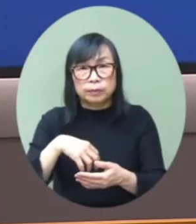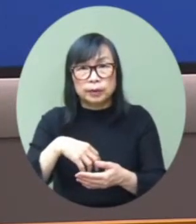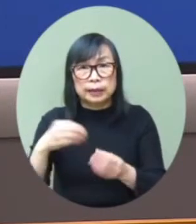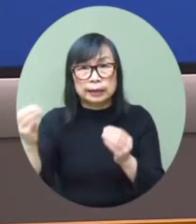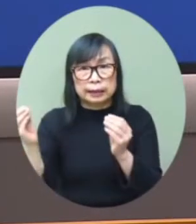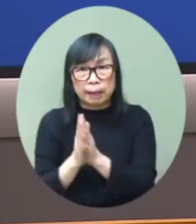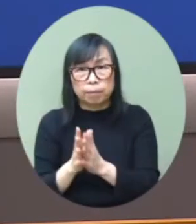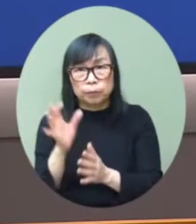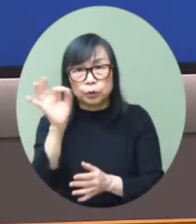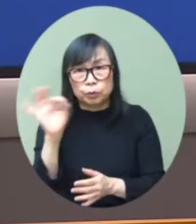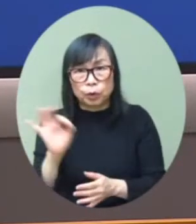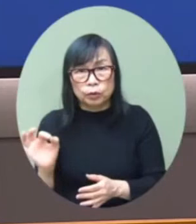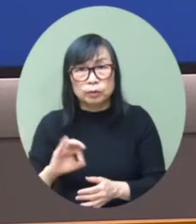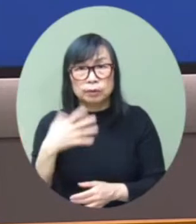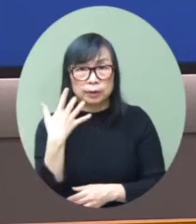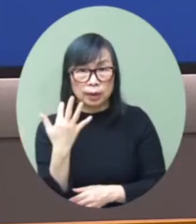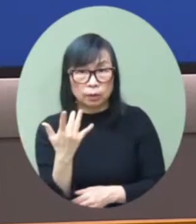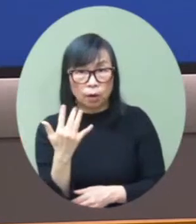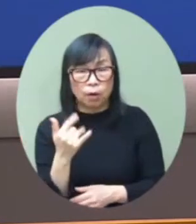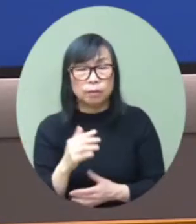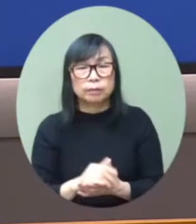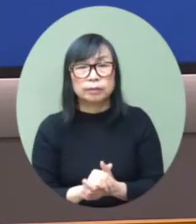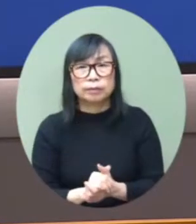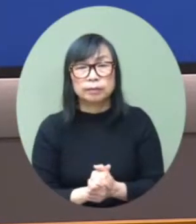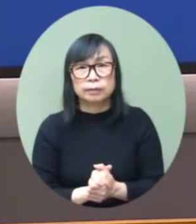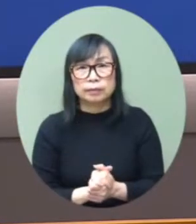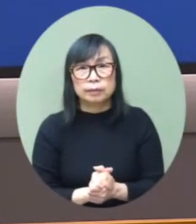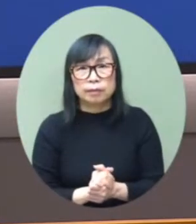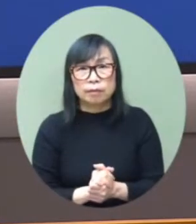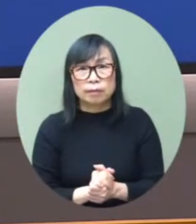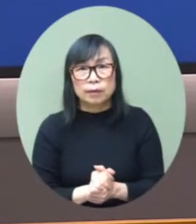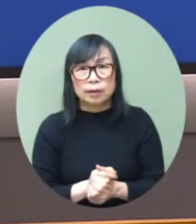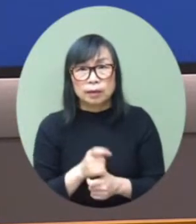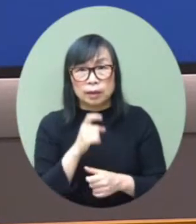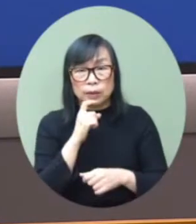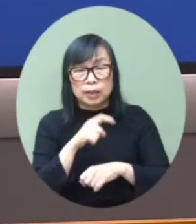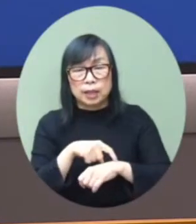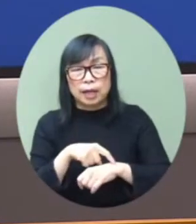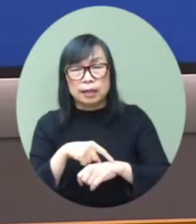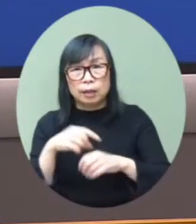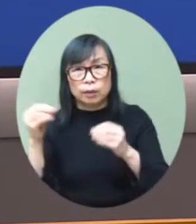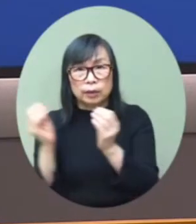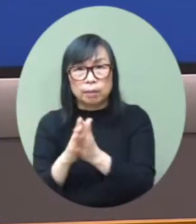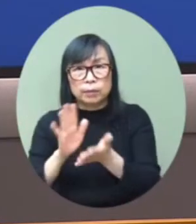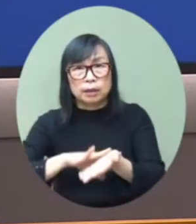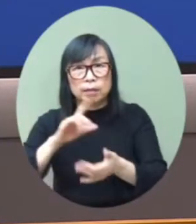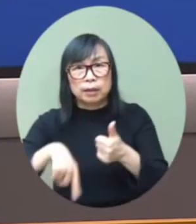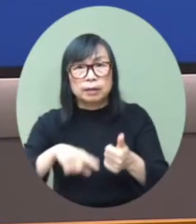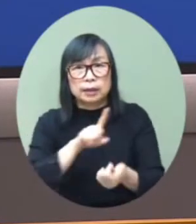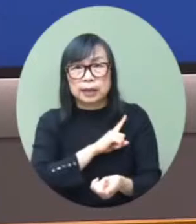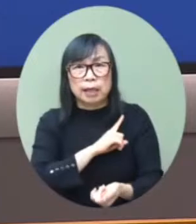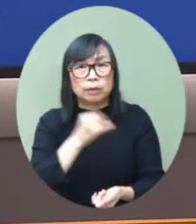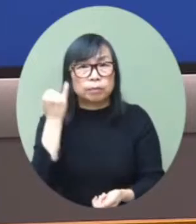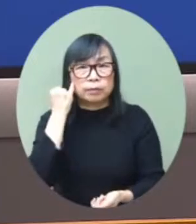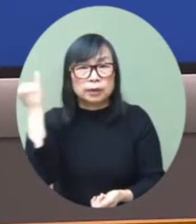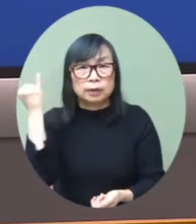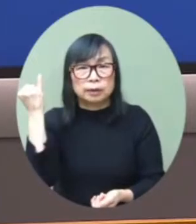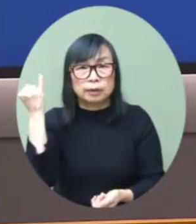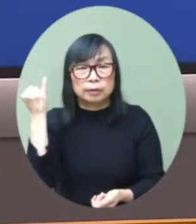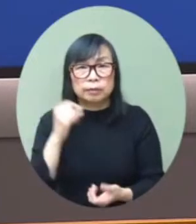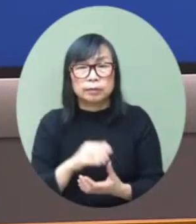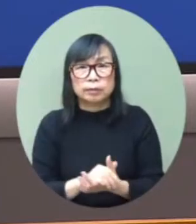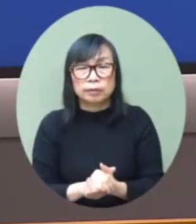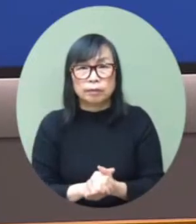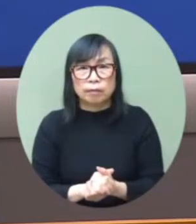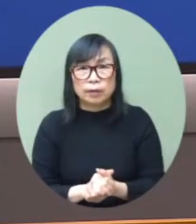resident did not realize that he or she has COVID-19 virus. So this is a fresh infection case.